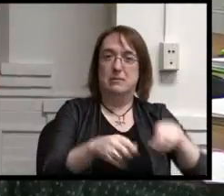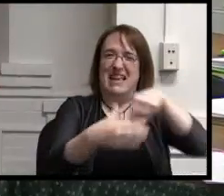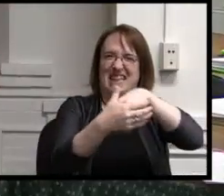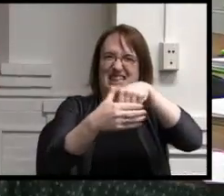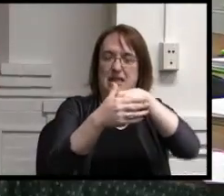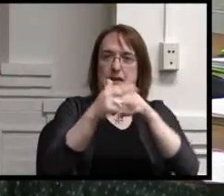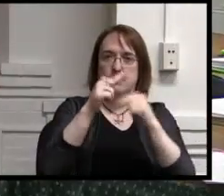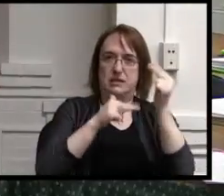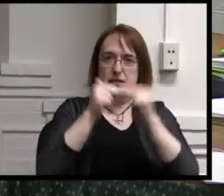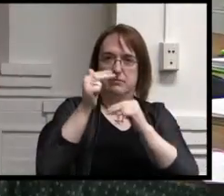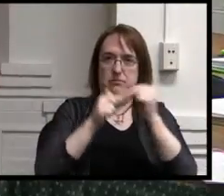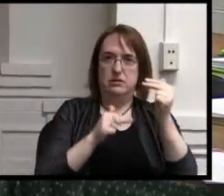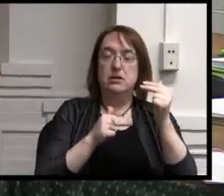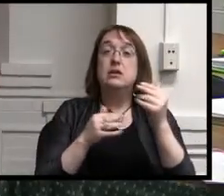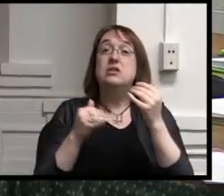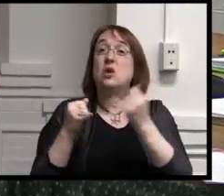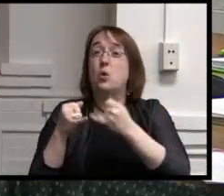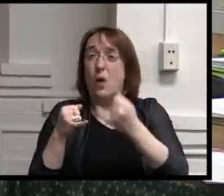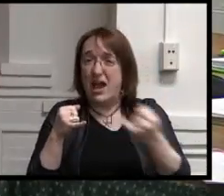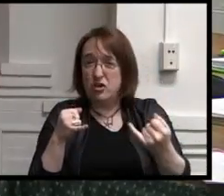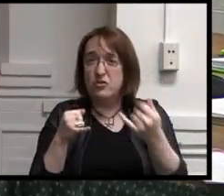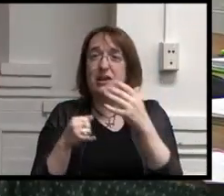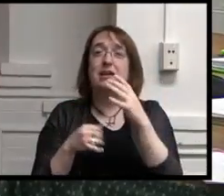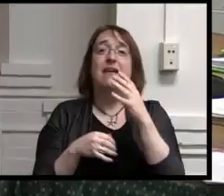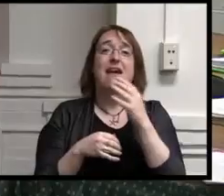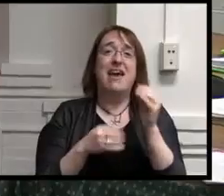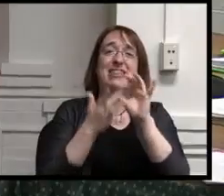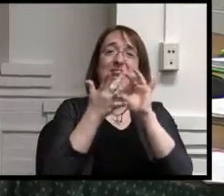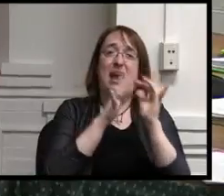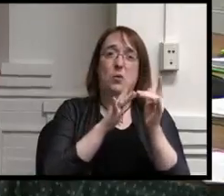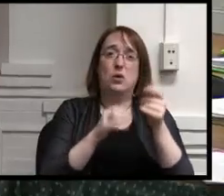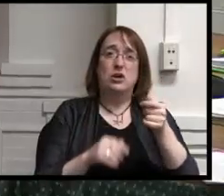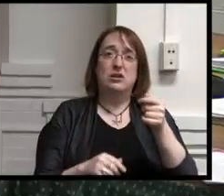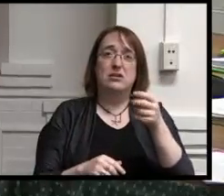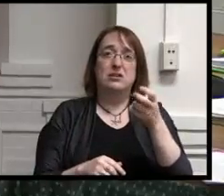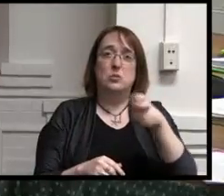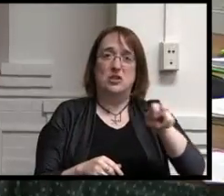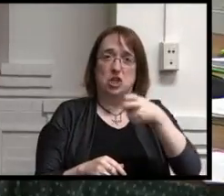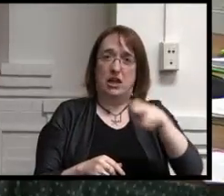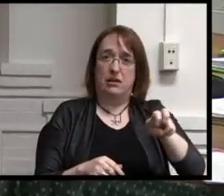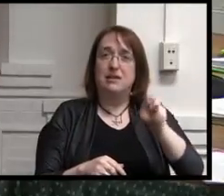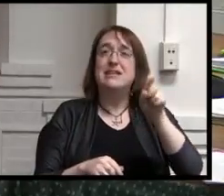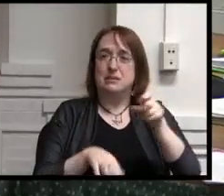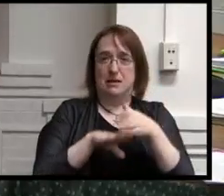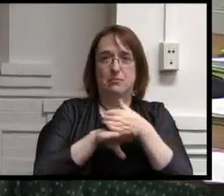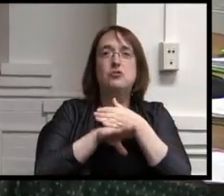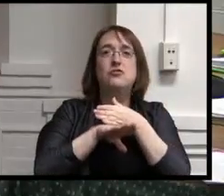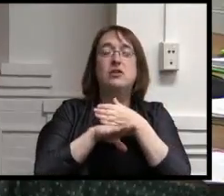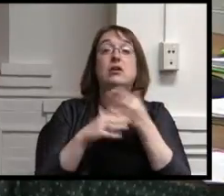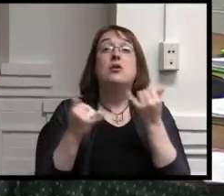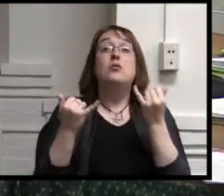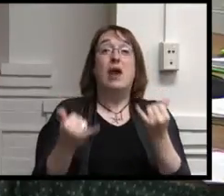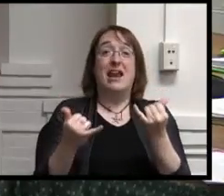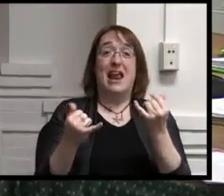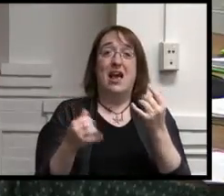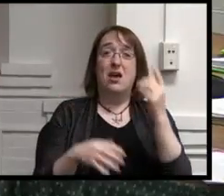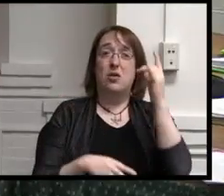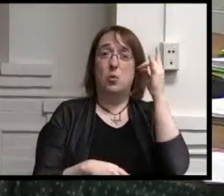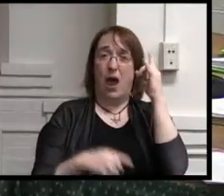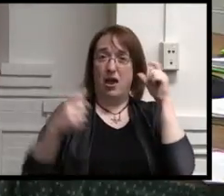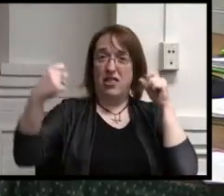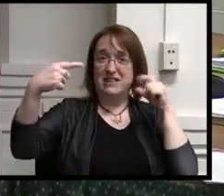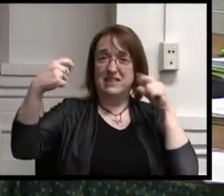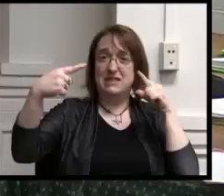wiring improvement in network switches that need to be changed out. There's wireless networking that can be improved. Right now, the wireless networking that we rely upon